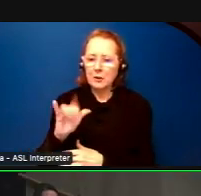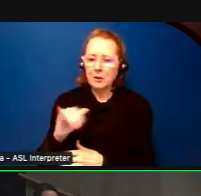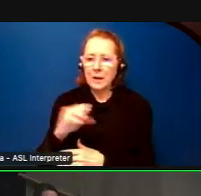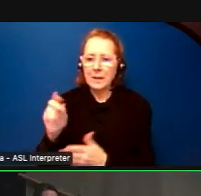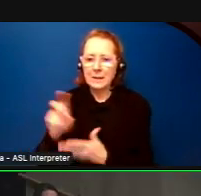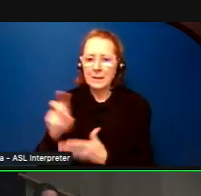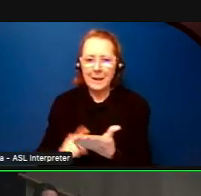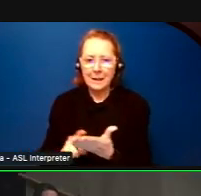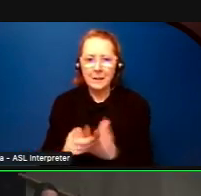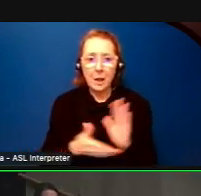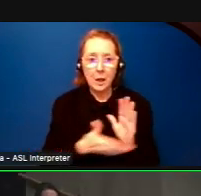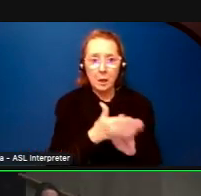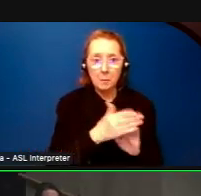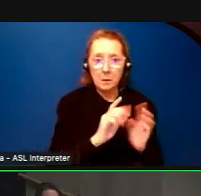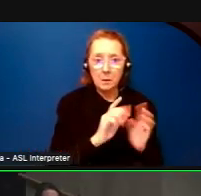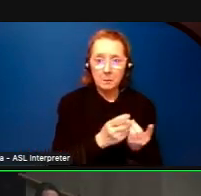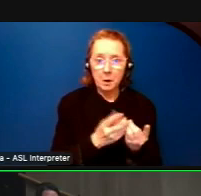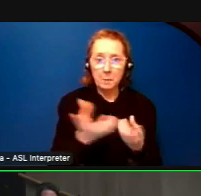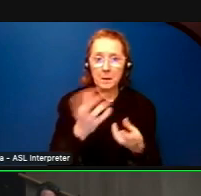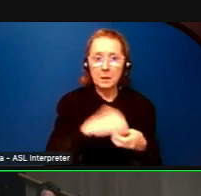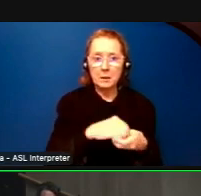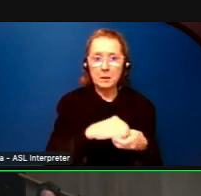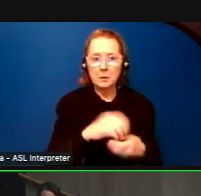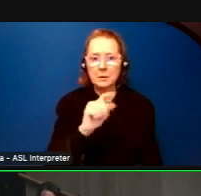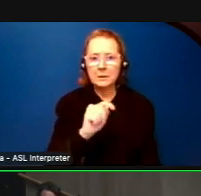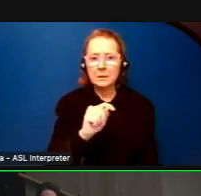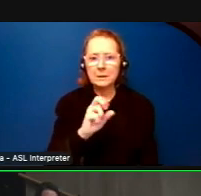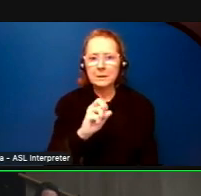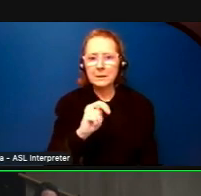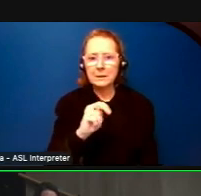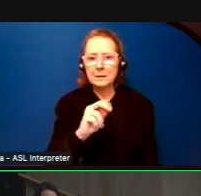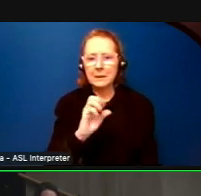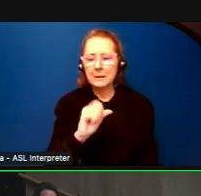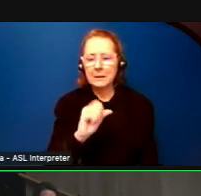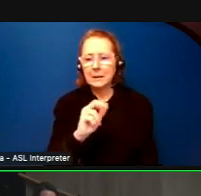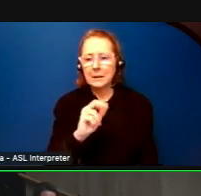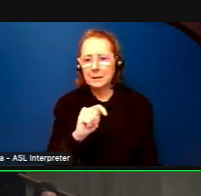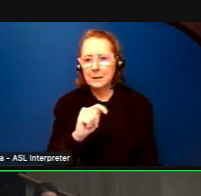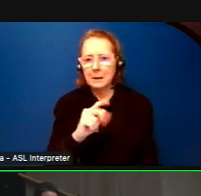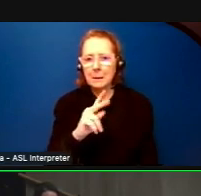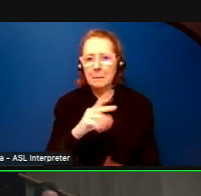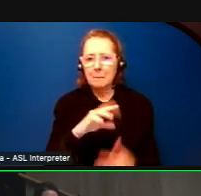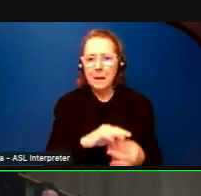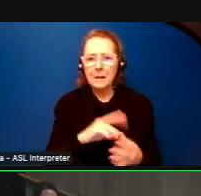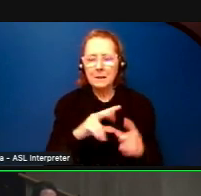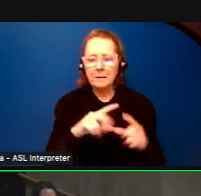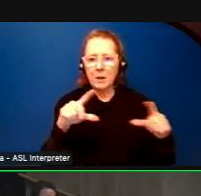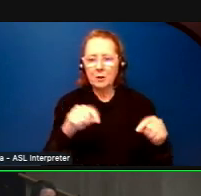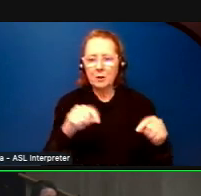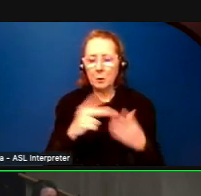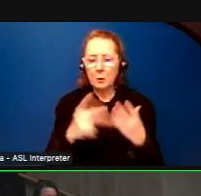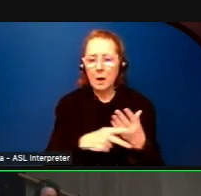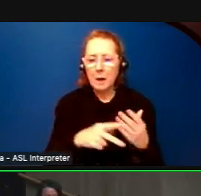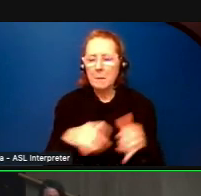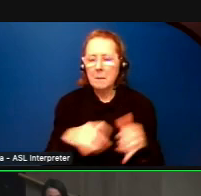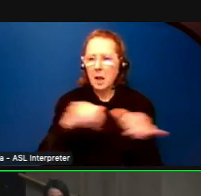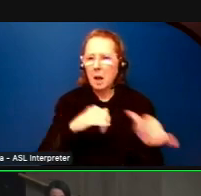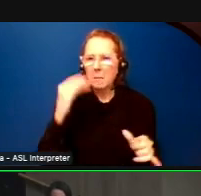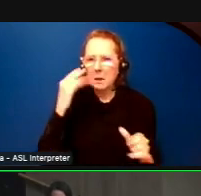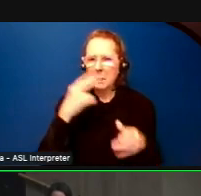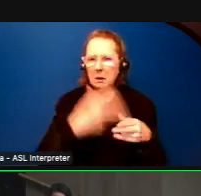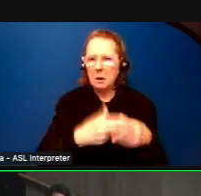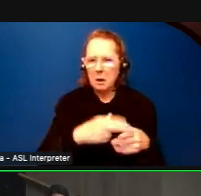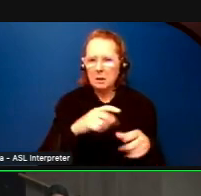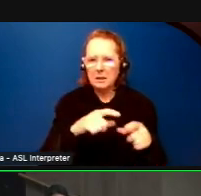the operations department, we have the tenant-based voucher program, which is commonly known as the Section 8 program, and you'll see many of the statistics